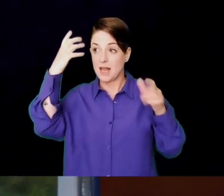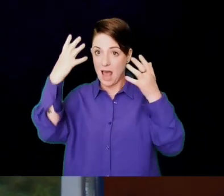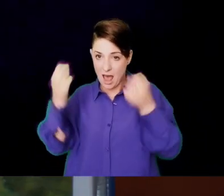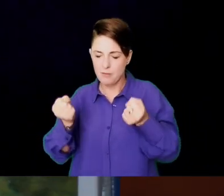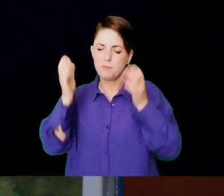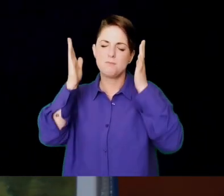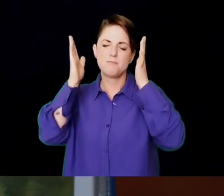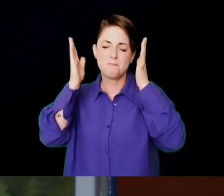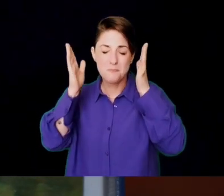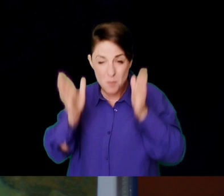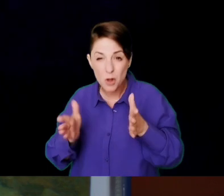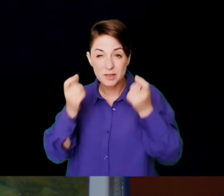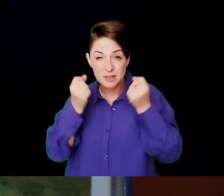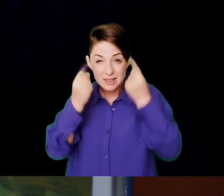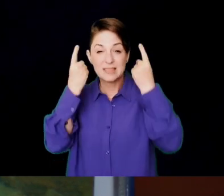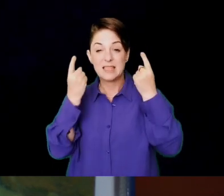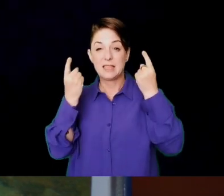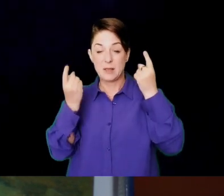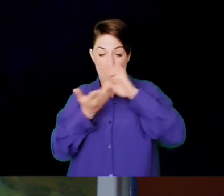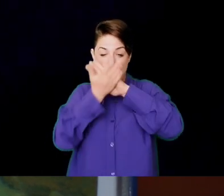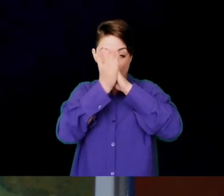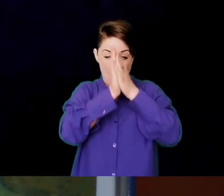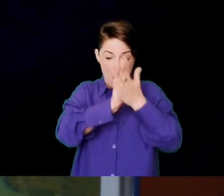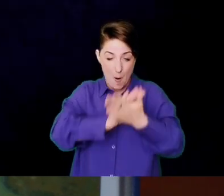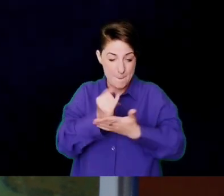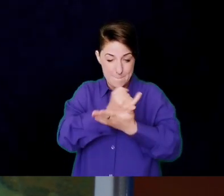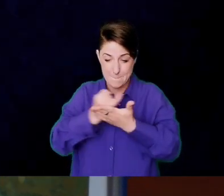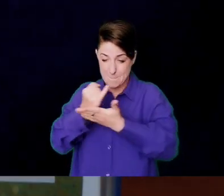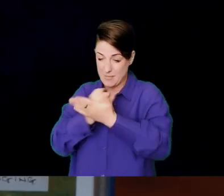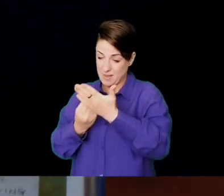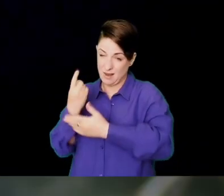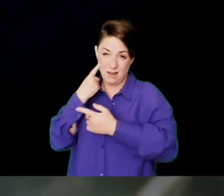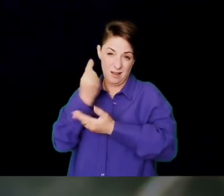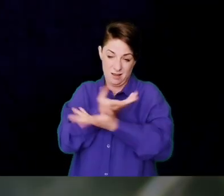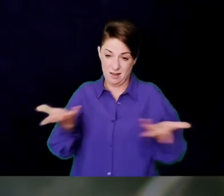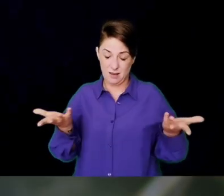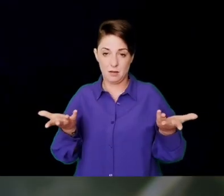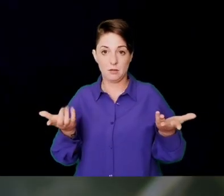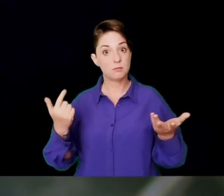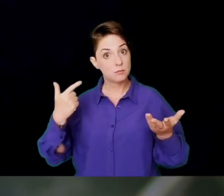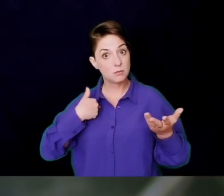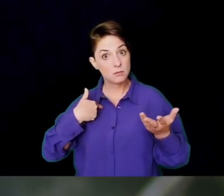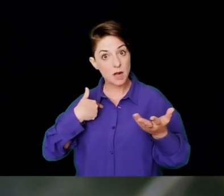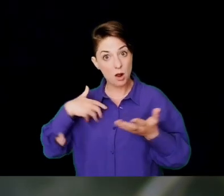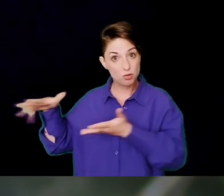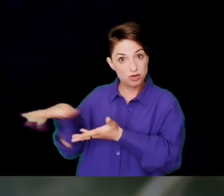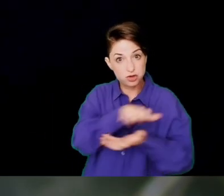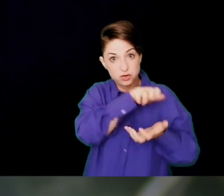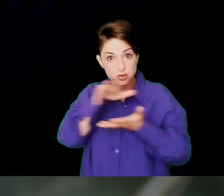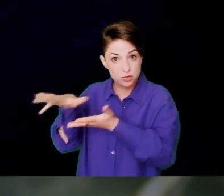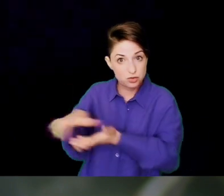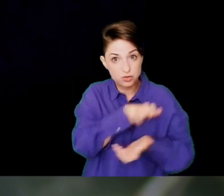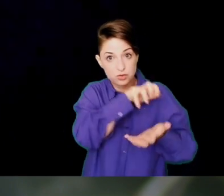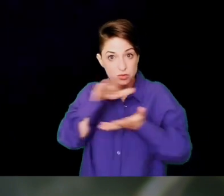sense can't see what destruction was taking place in the sea. I was trawling, I was dredging, and